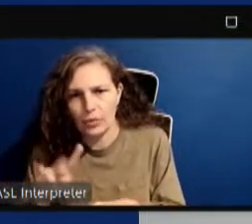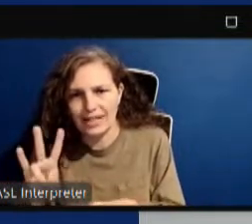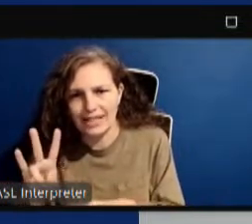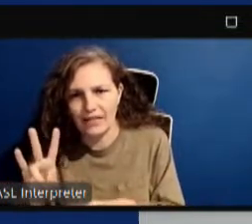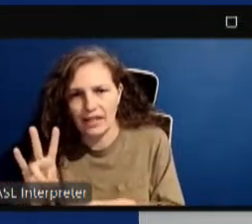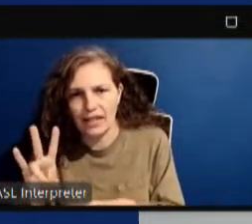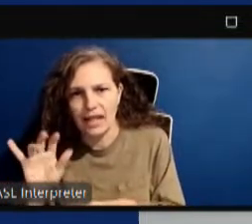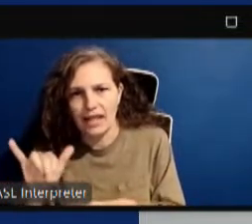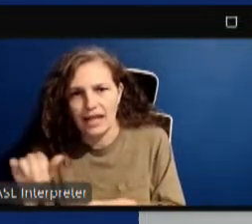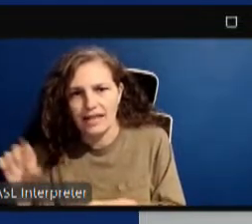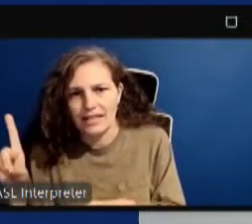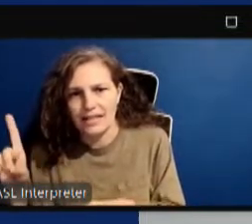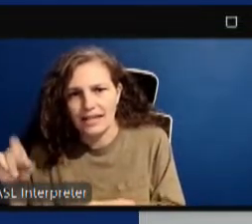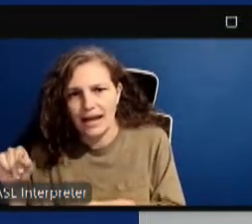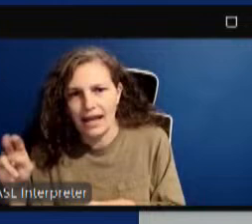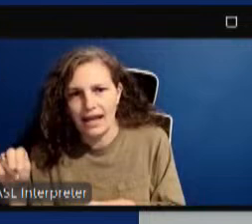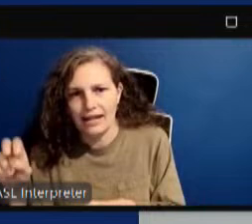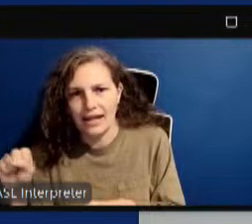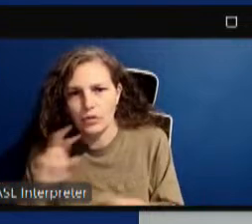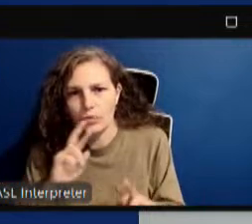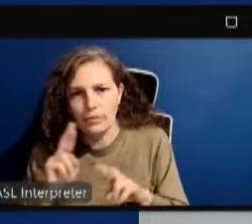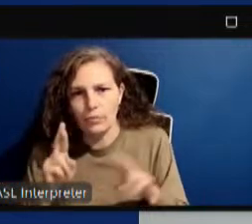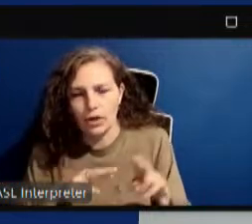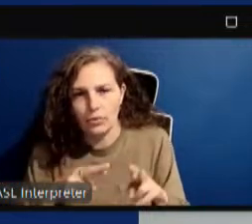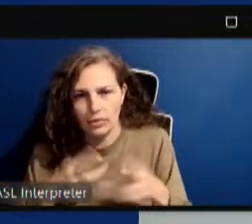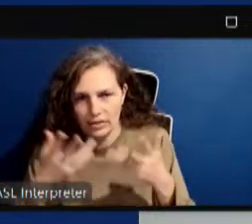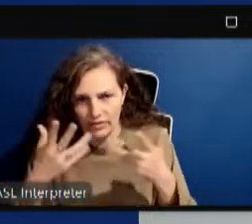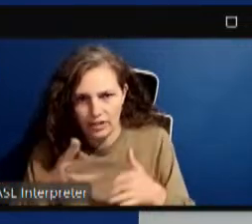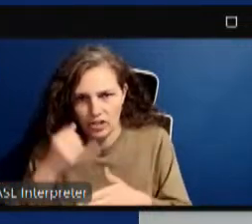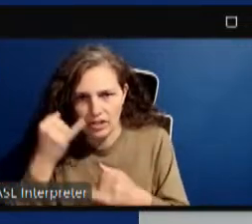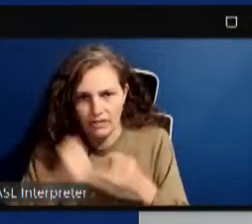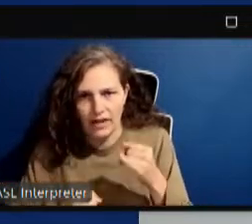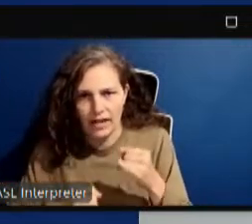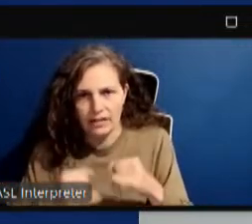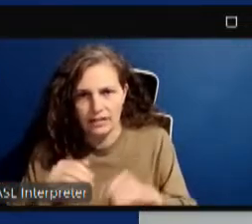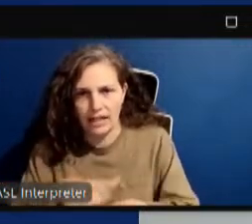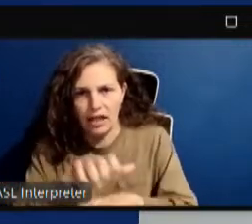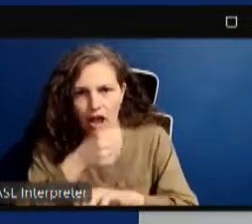was finalized and locked on the 28th.